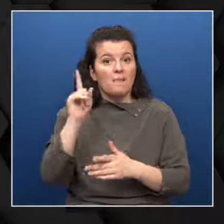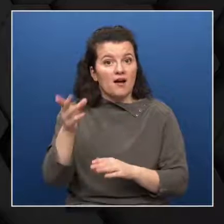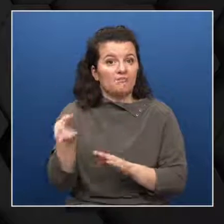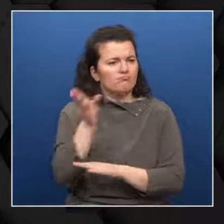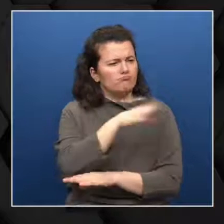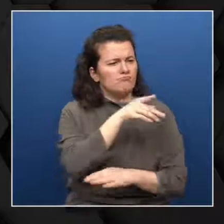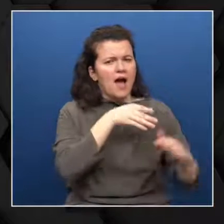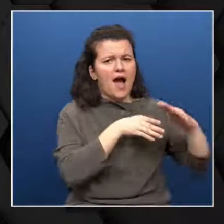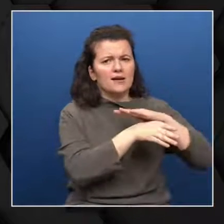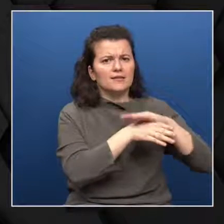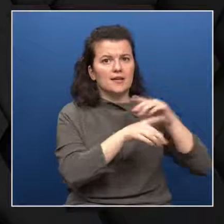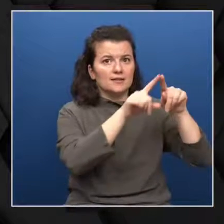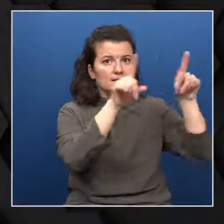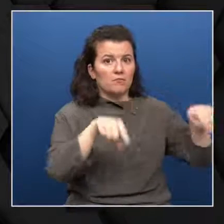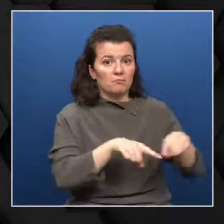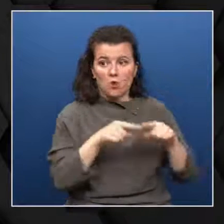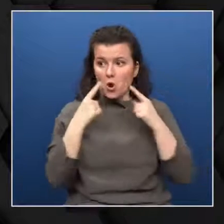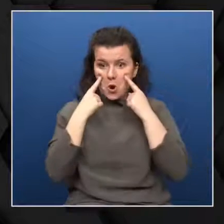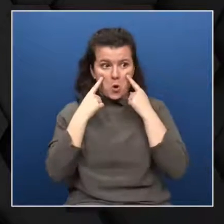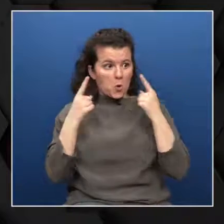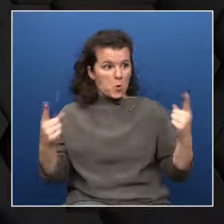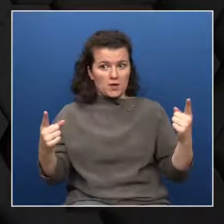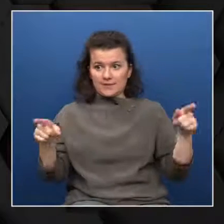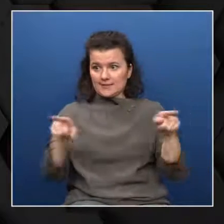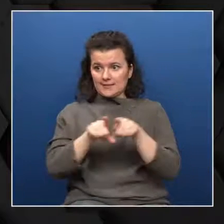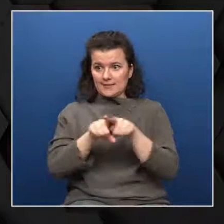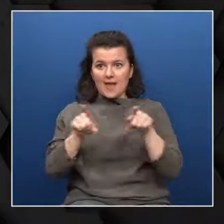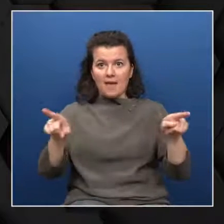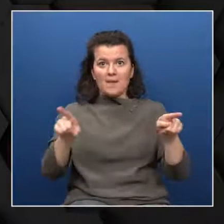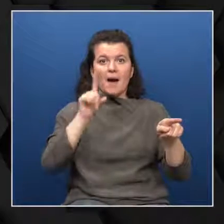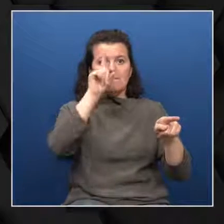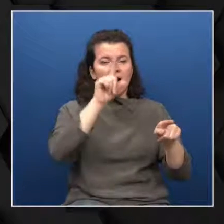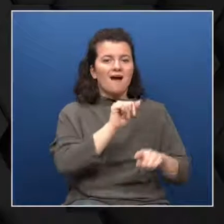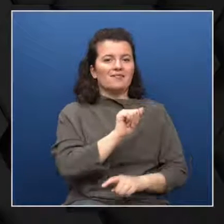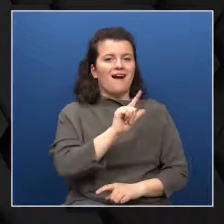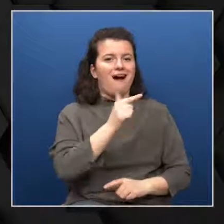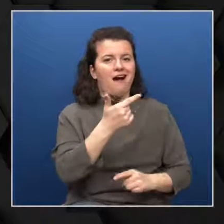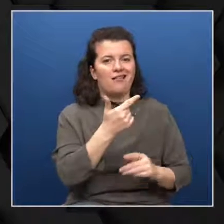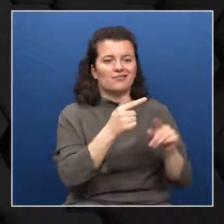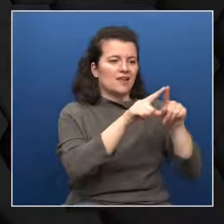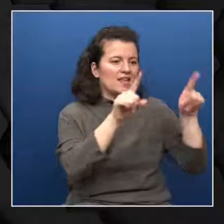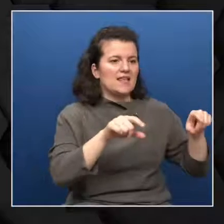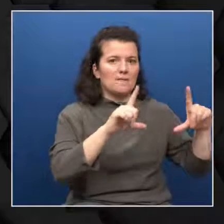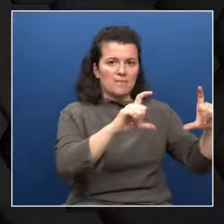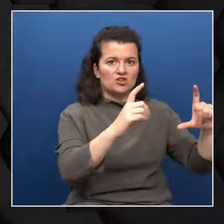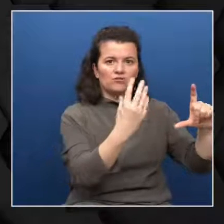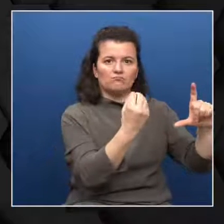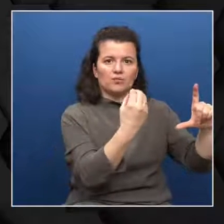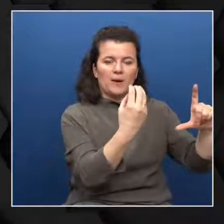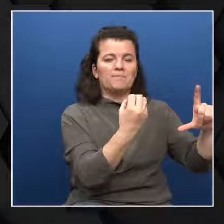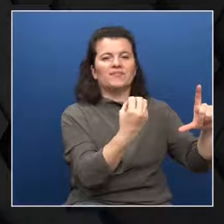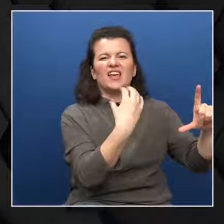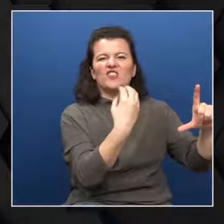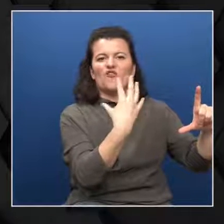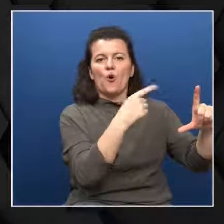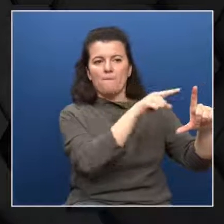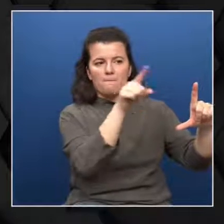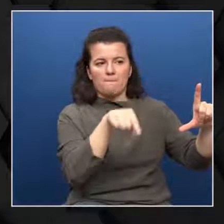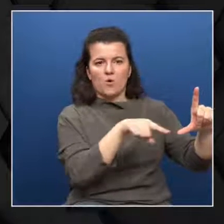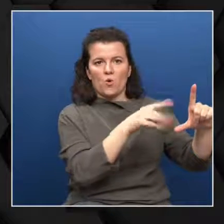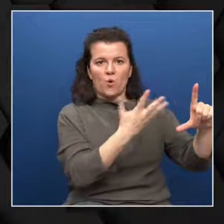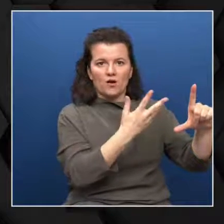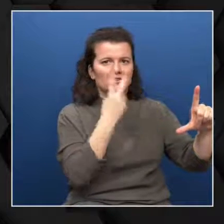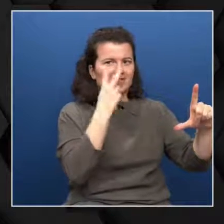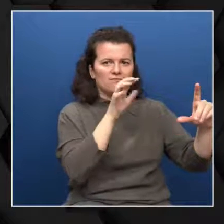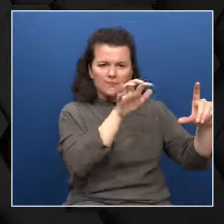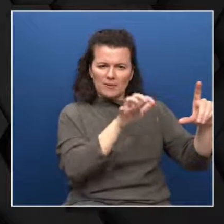you'll notice, it looks exactly the same, but except you get alt tags for the images, and this is a proper list here. Now, what we do is we test